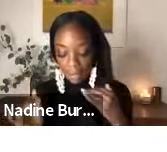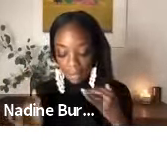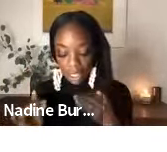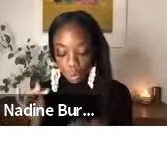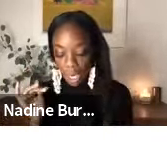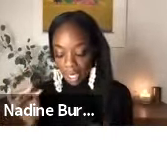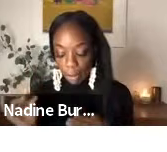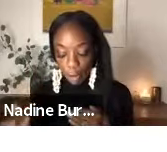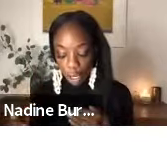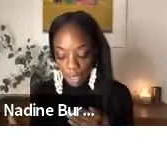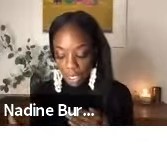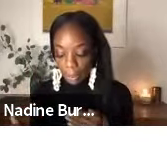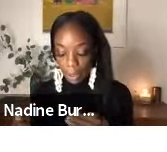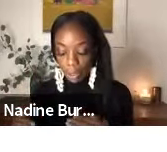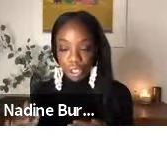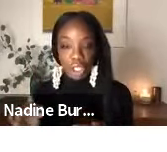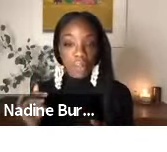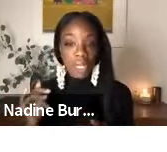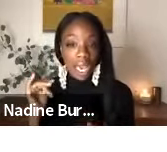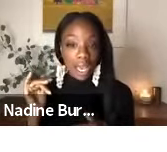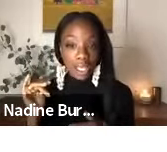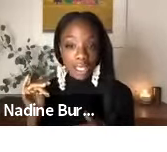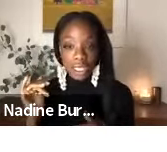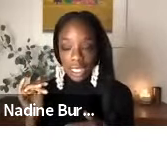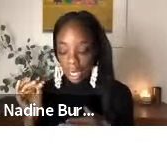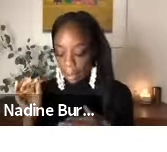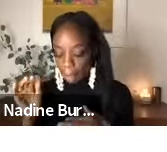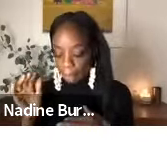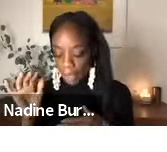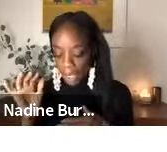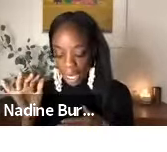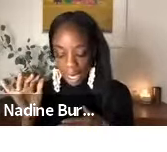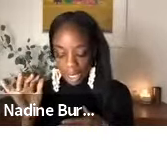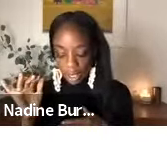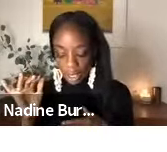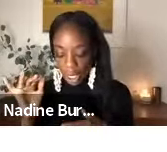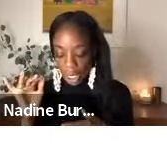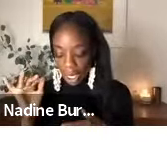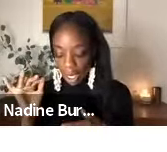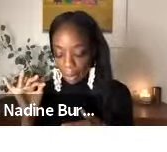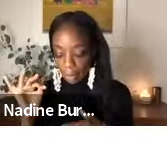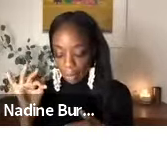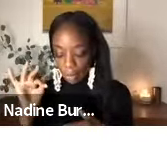the CVS Rite Aid pharmacy partnership and